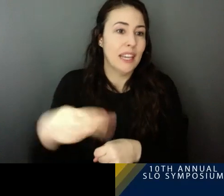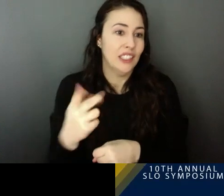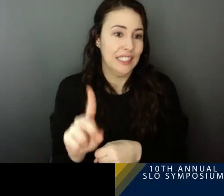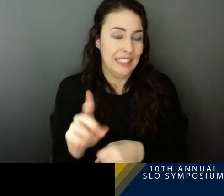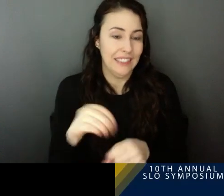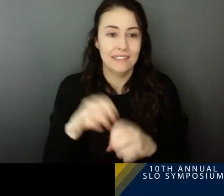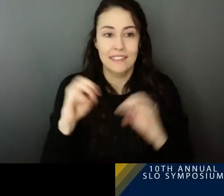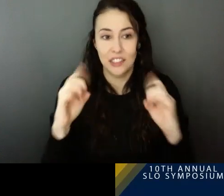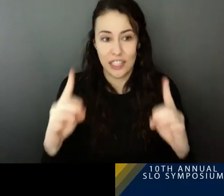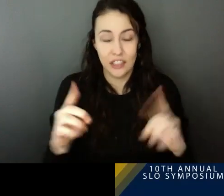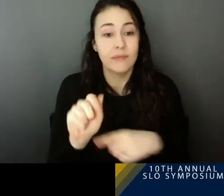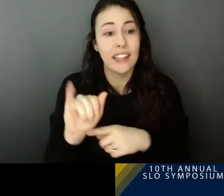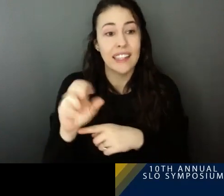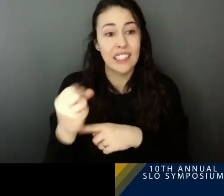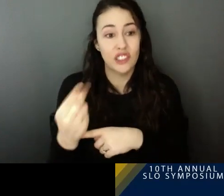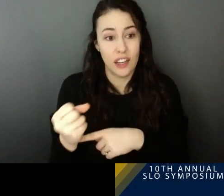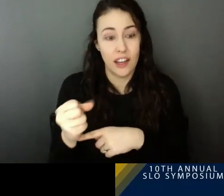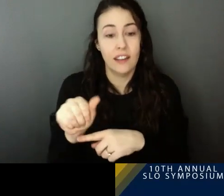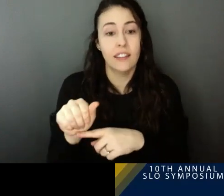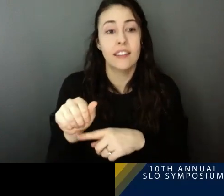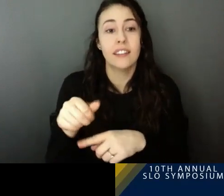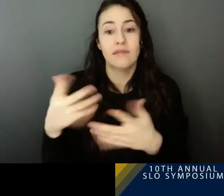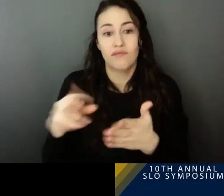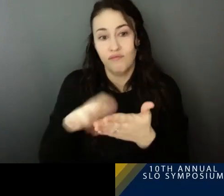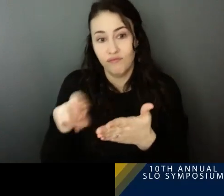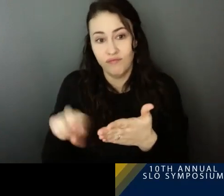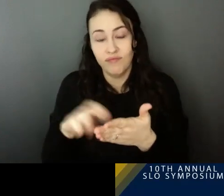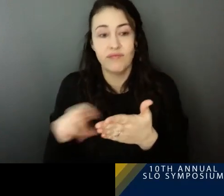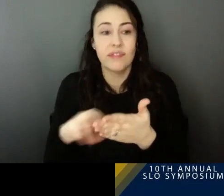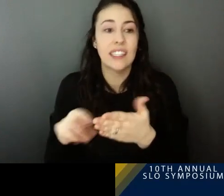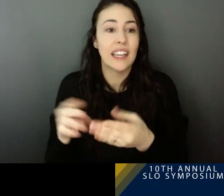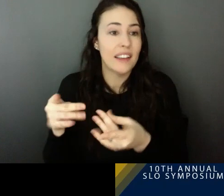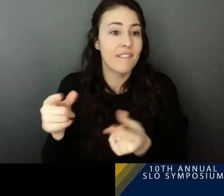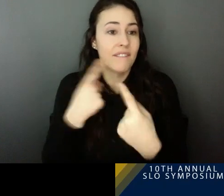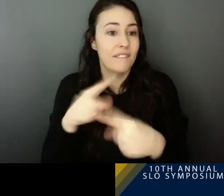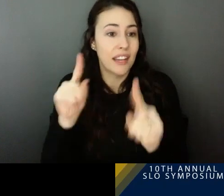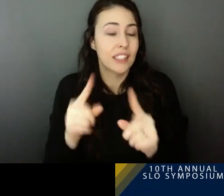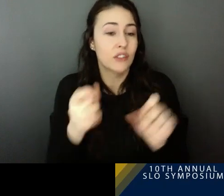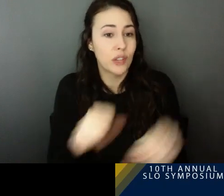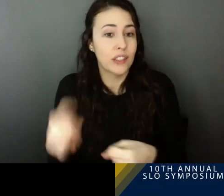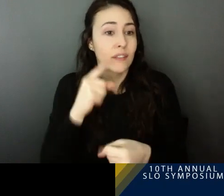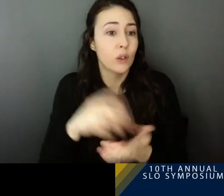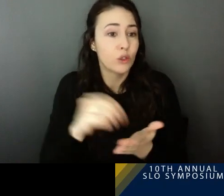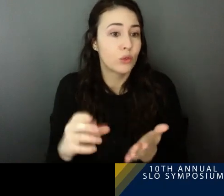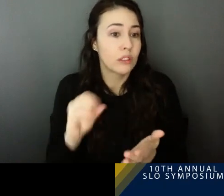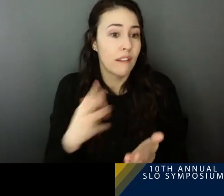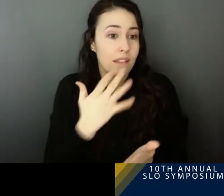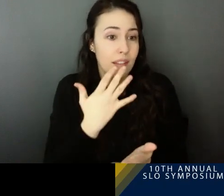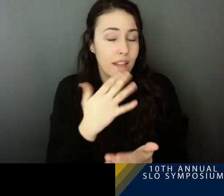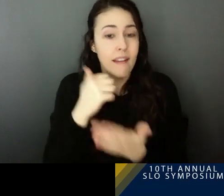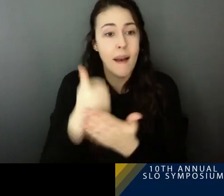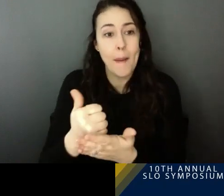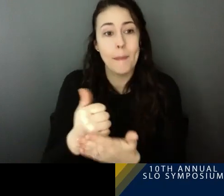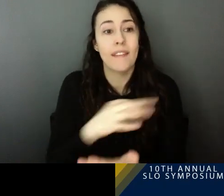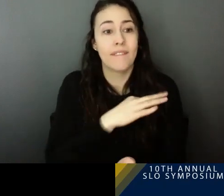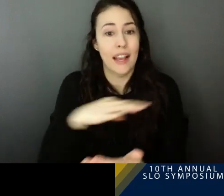Aisha researches effective strategies for educating students of color to help faculty create classroom environments of